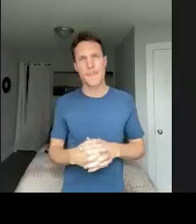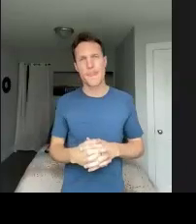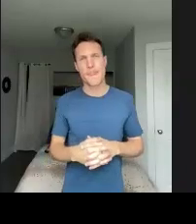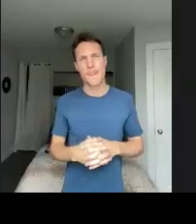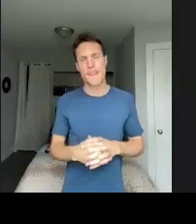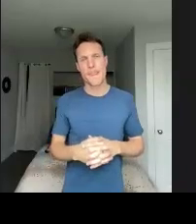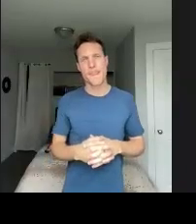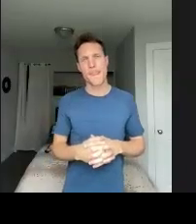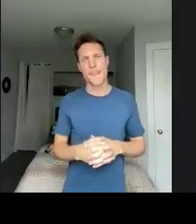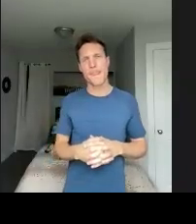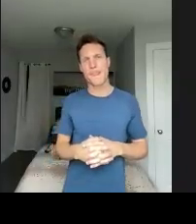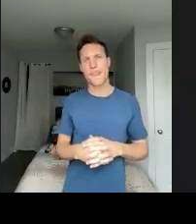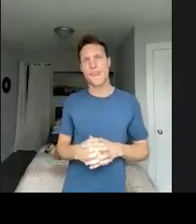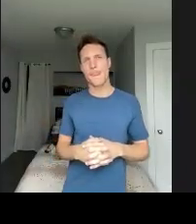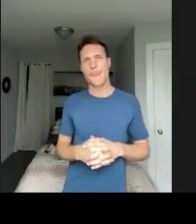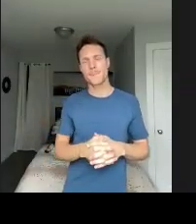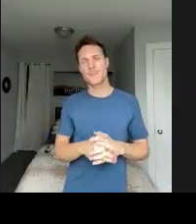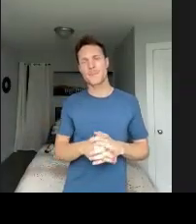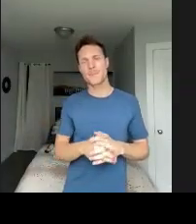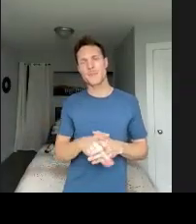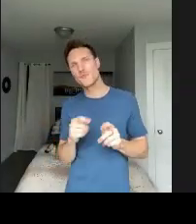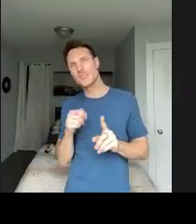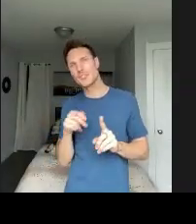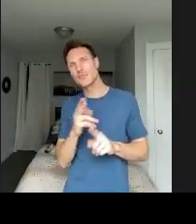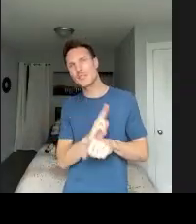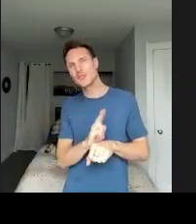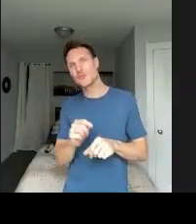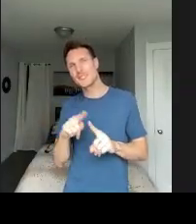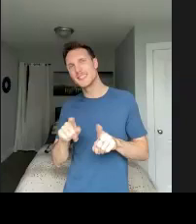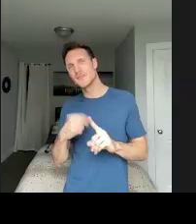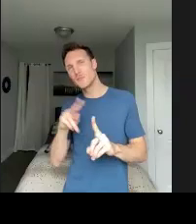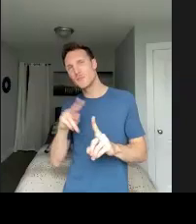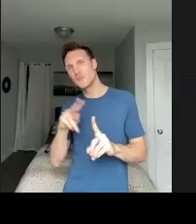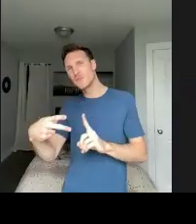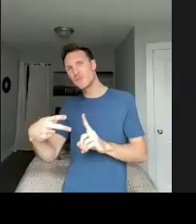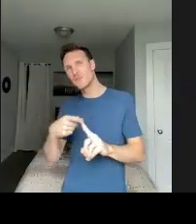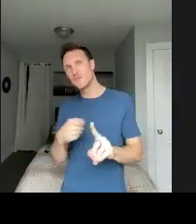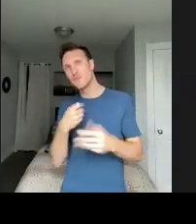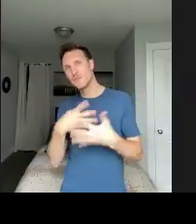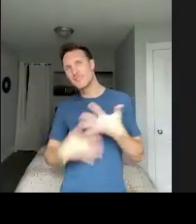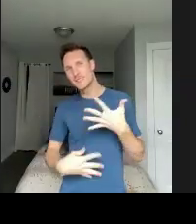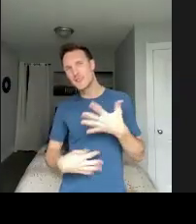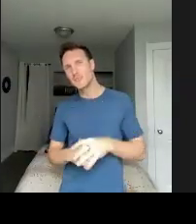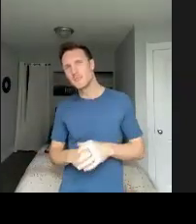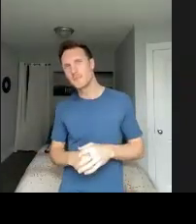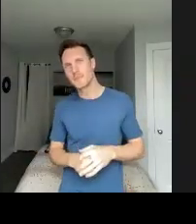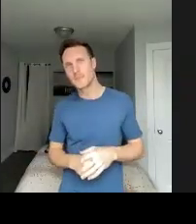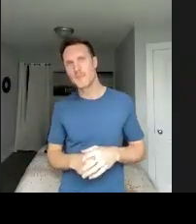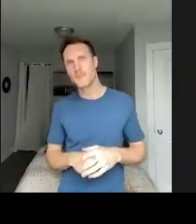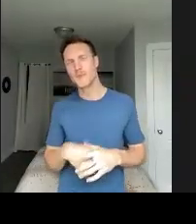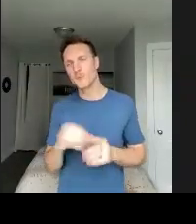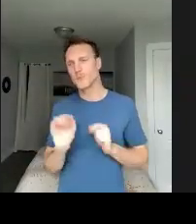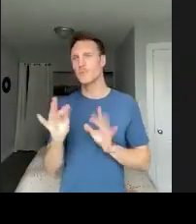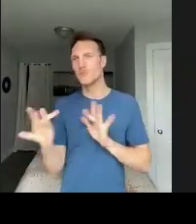points of view from the system. So we just reached out to a few different folks that we knew would be highly